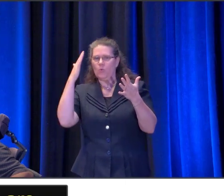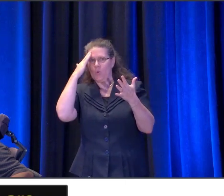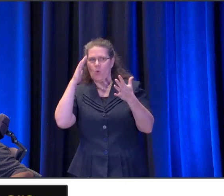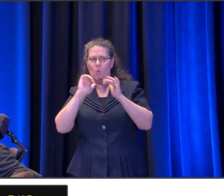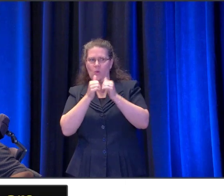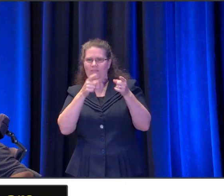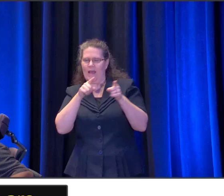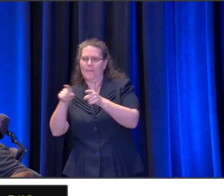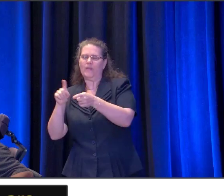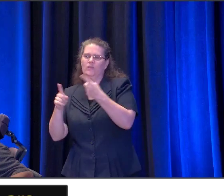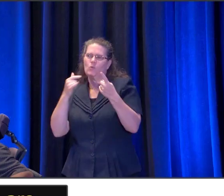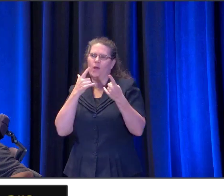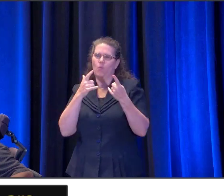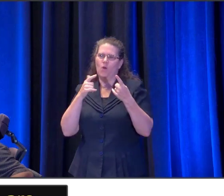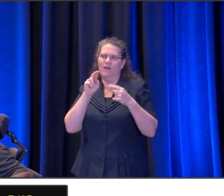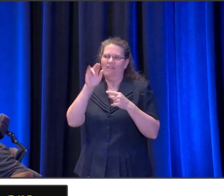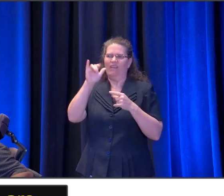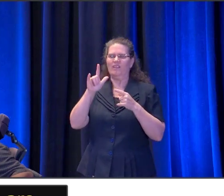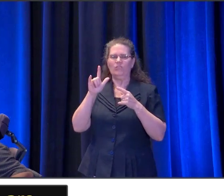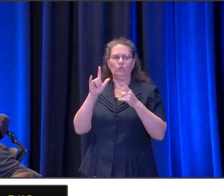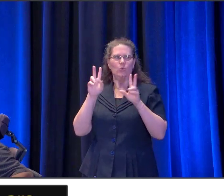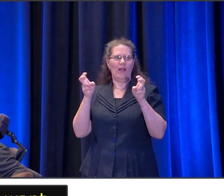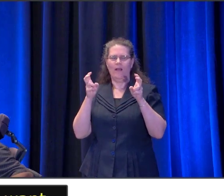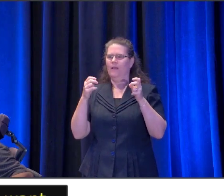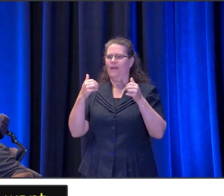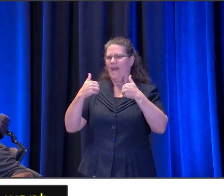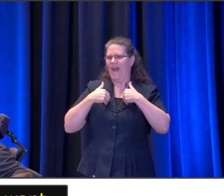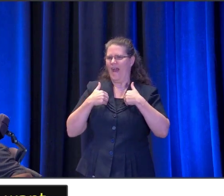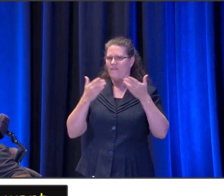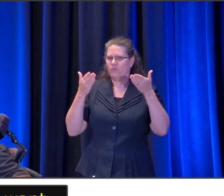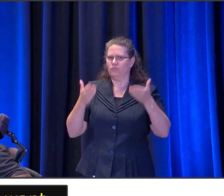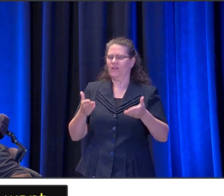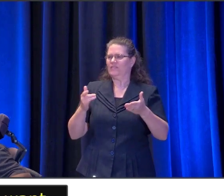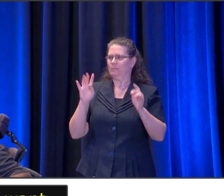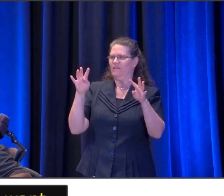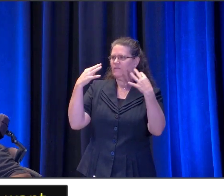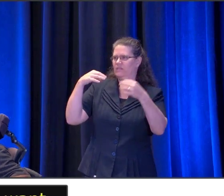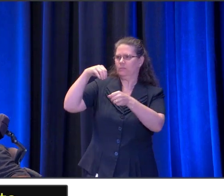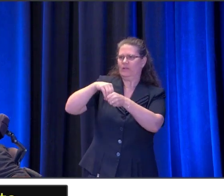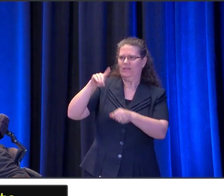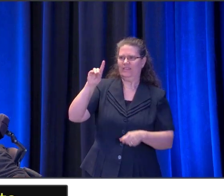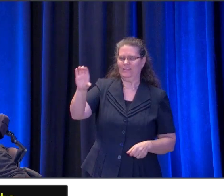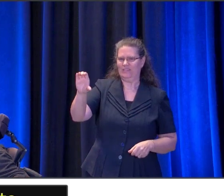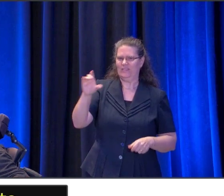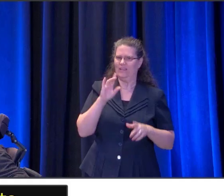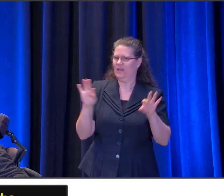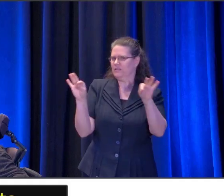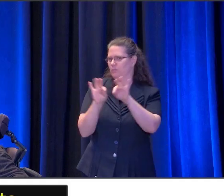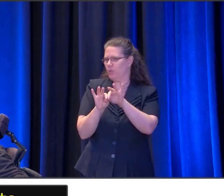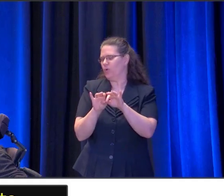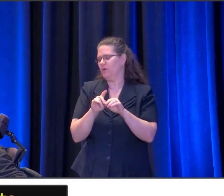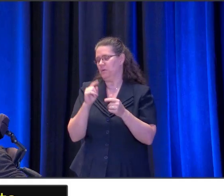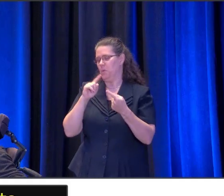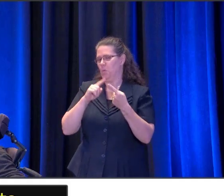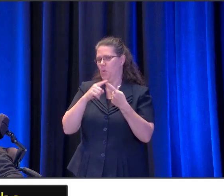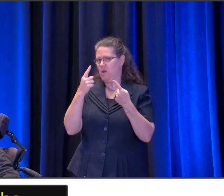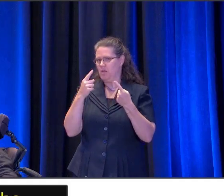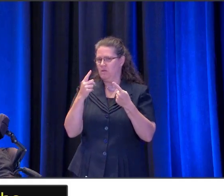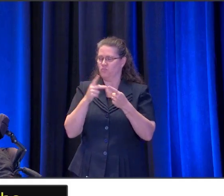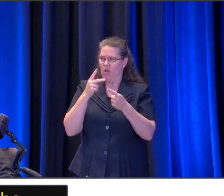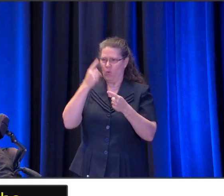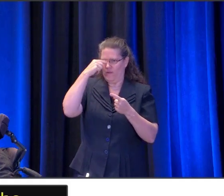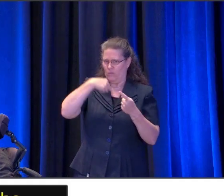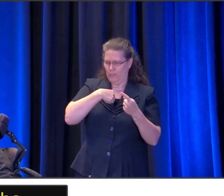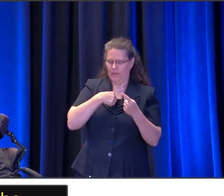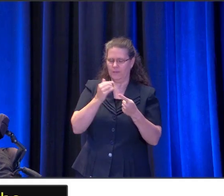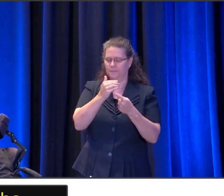build that presence and capacity to be here, be visible, be present in Washington, D.C. Another